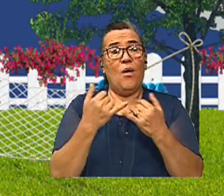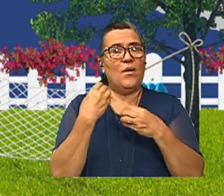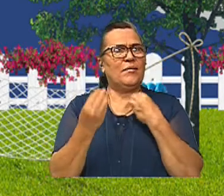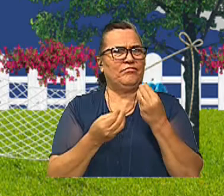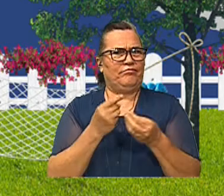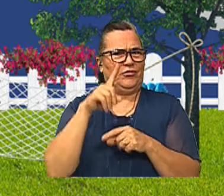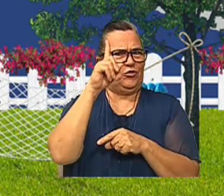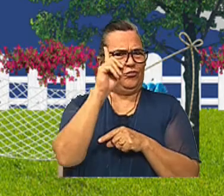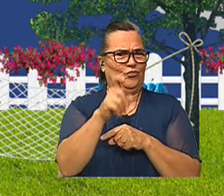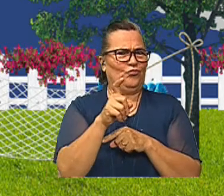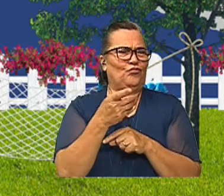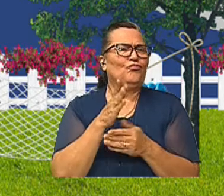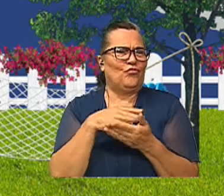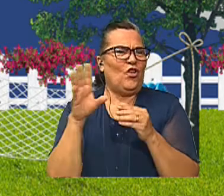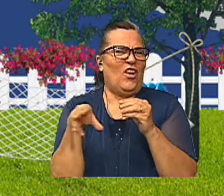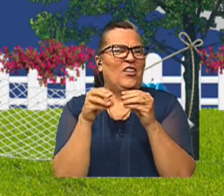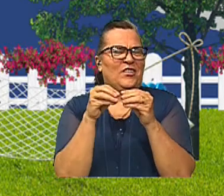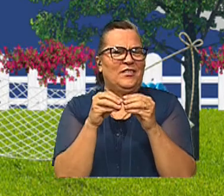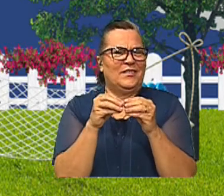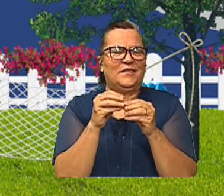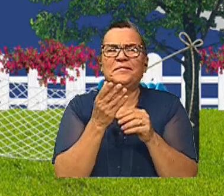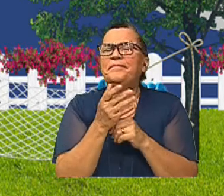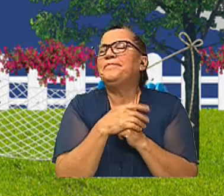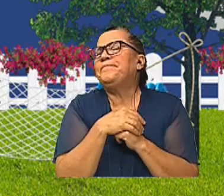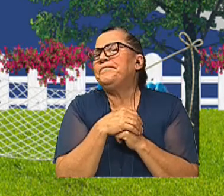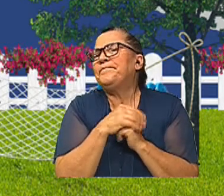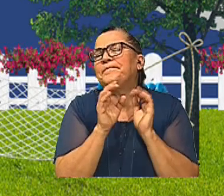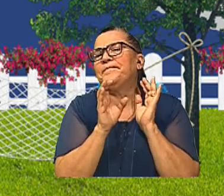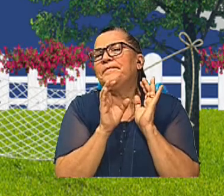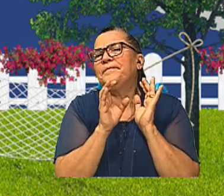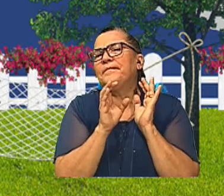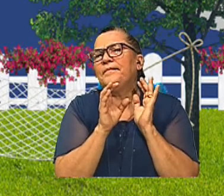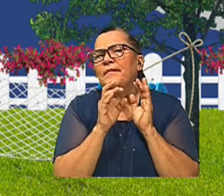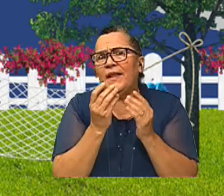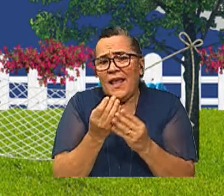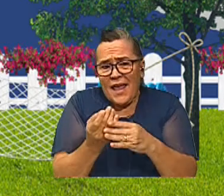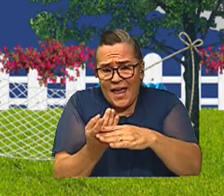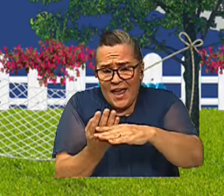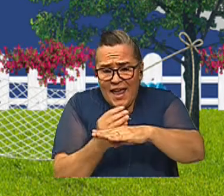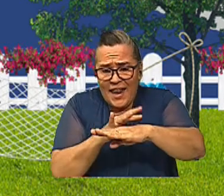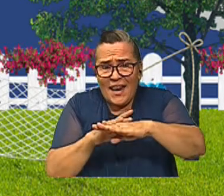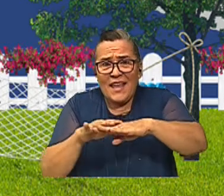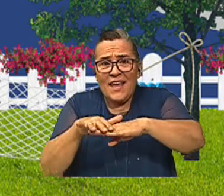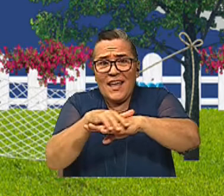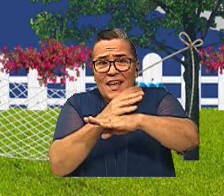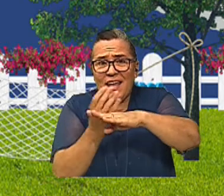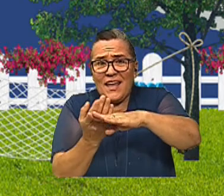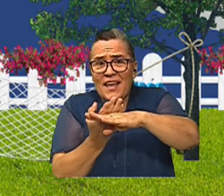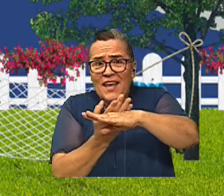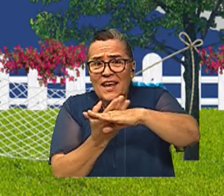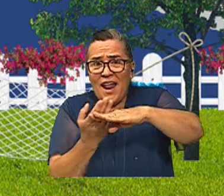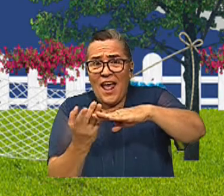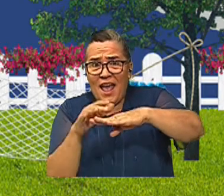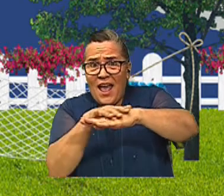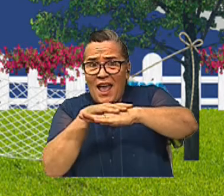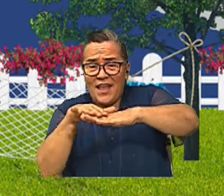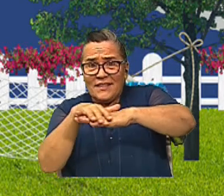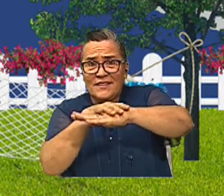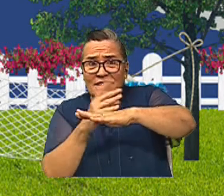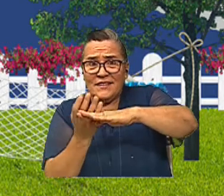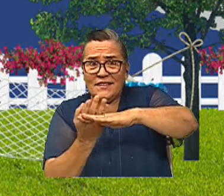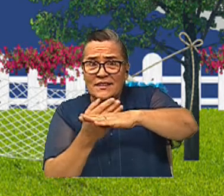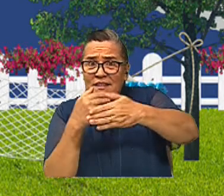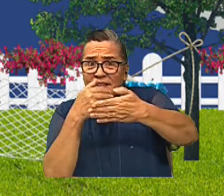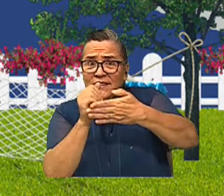ask you something else. What about the grass? Is there a grass